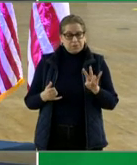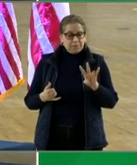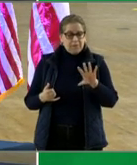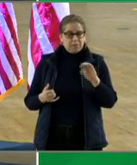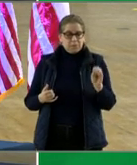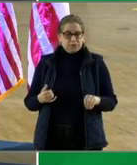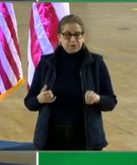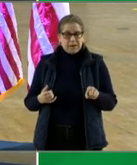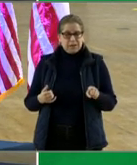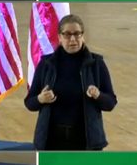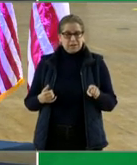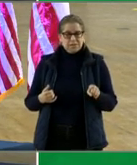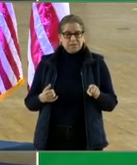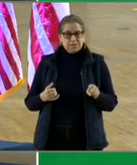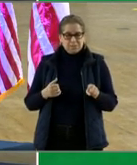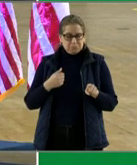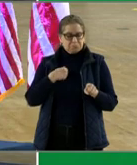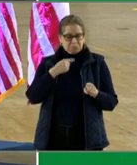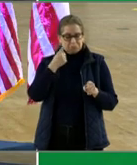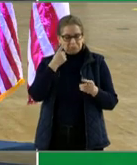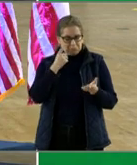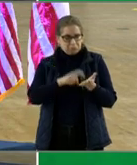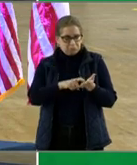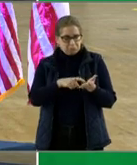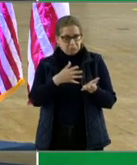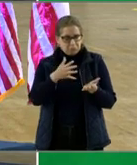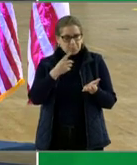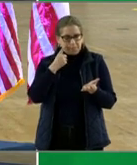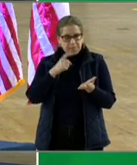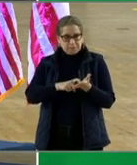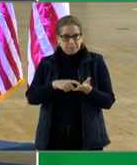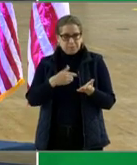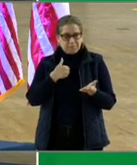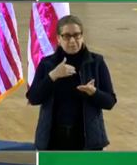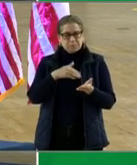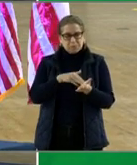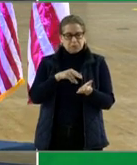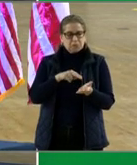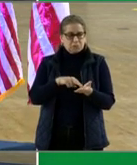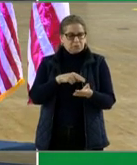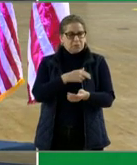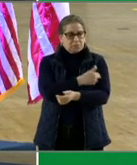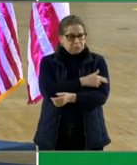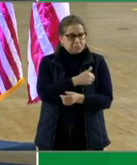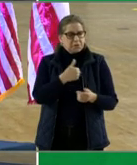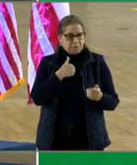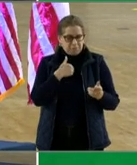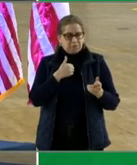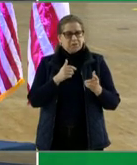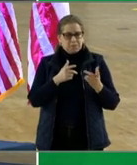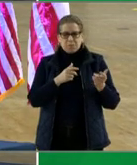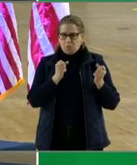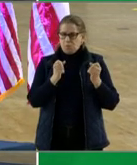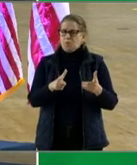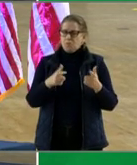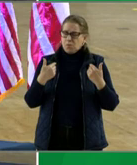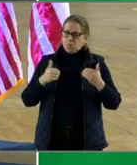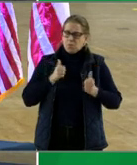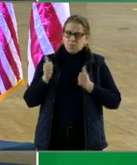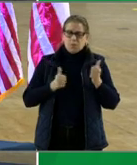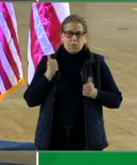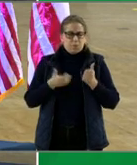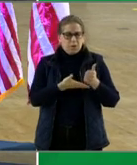I want to thank our healthcare providers and everyone who works for them for stepping up to the challenge.